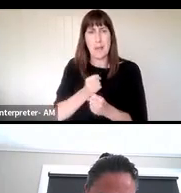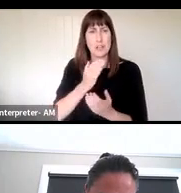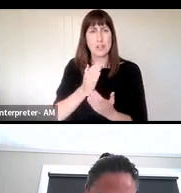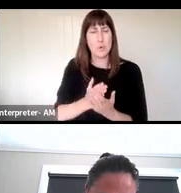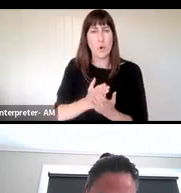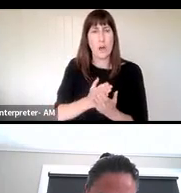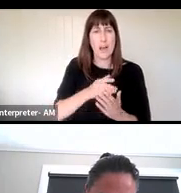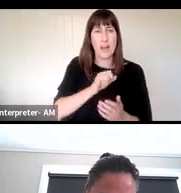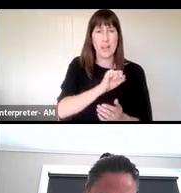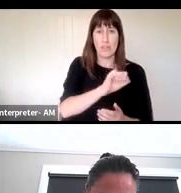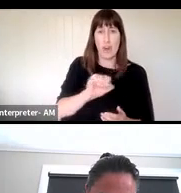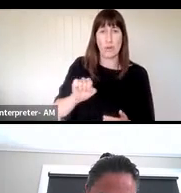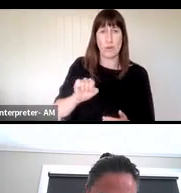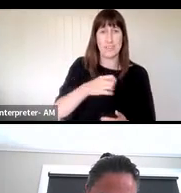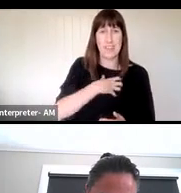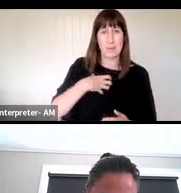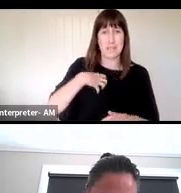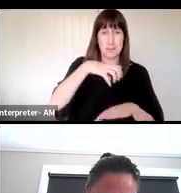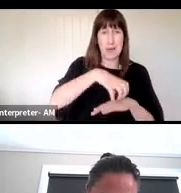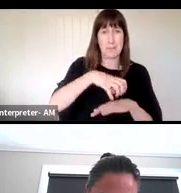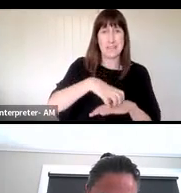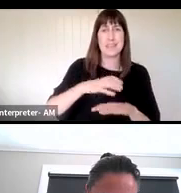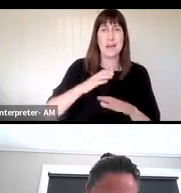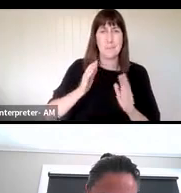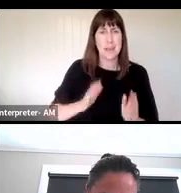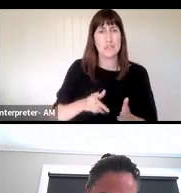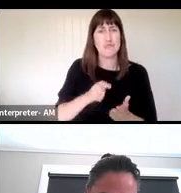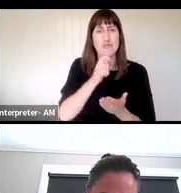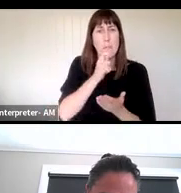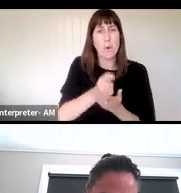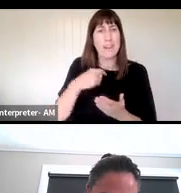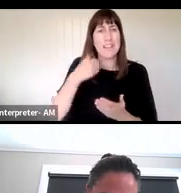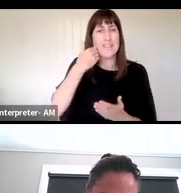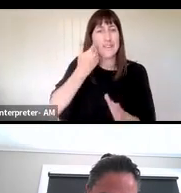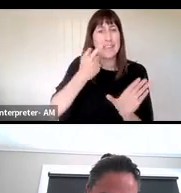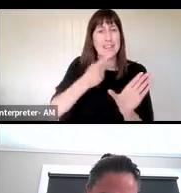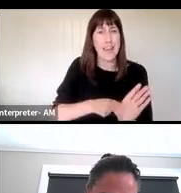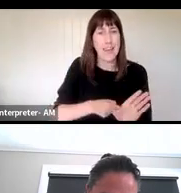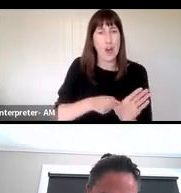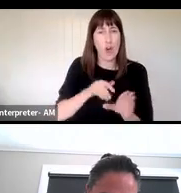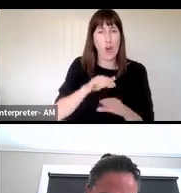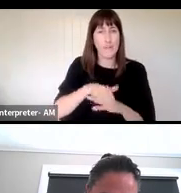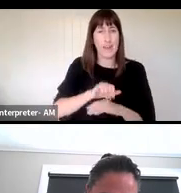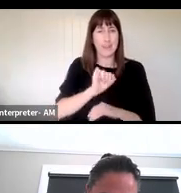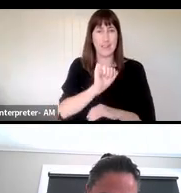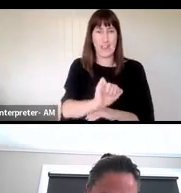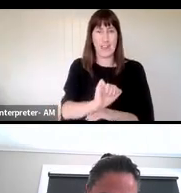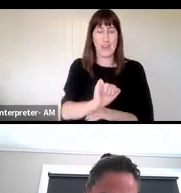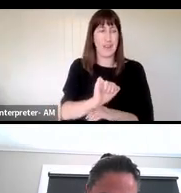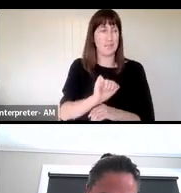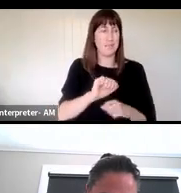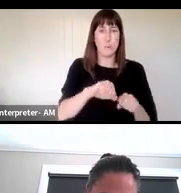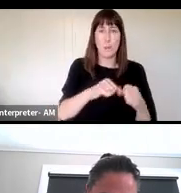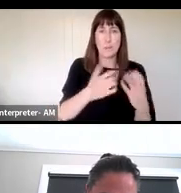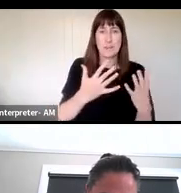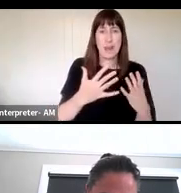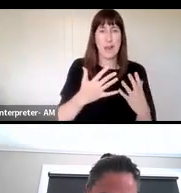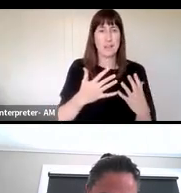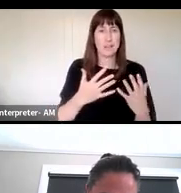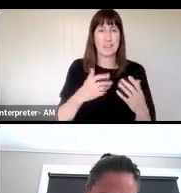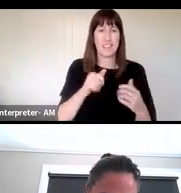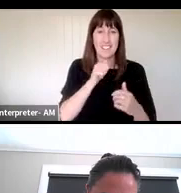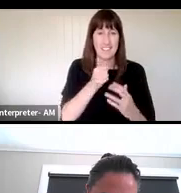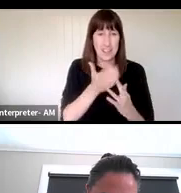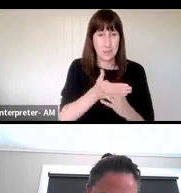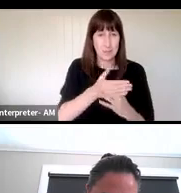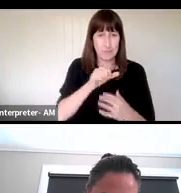departments' annual reports. Because one thing we do find is that when we shine a bit of light on certain issues,